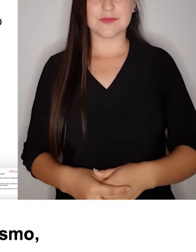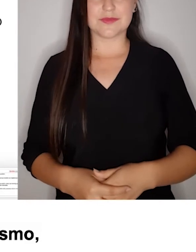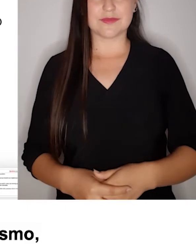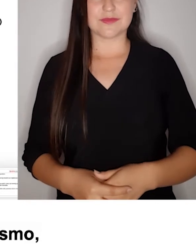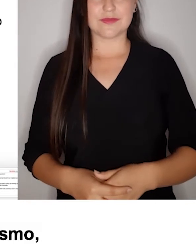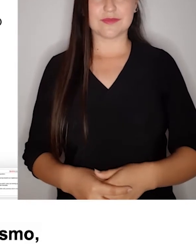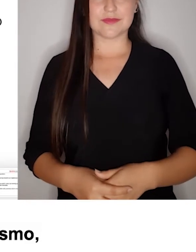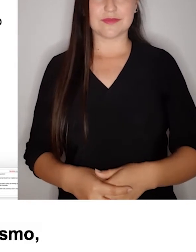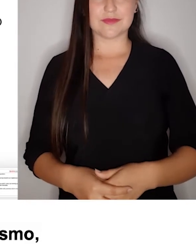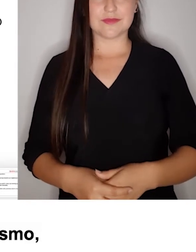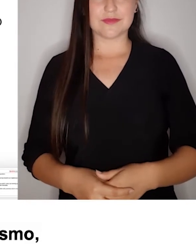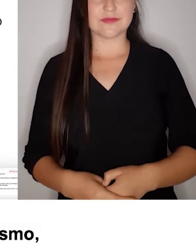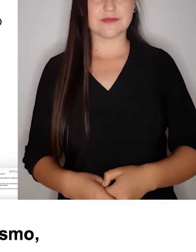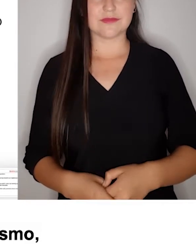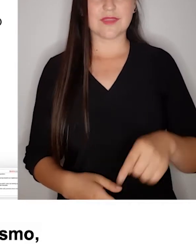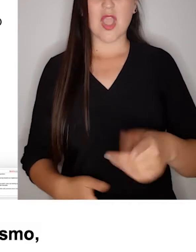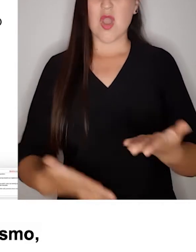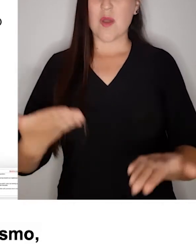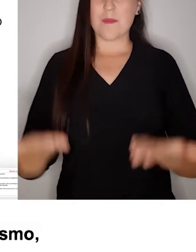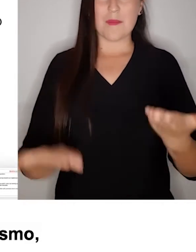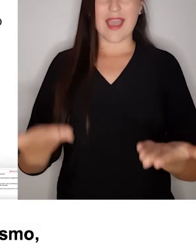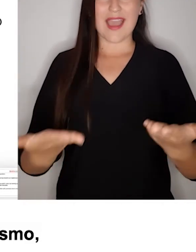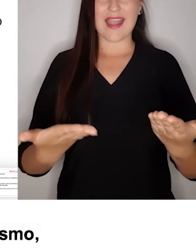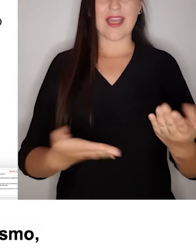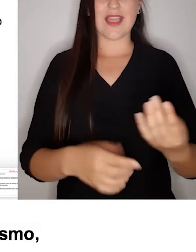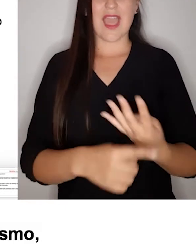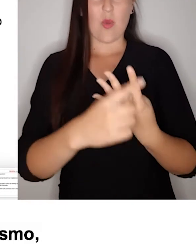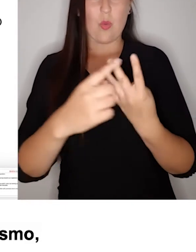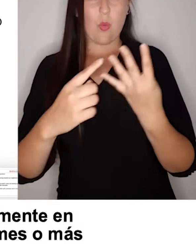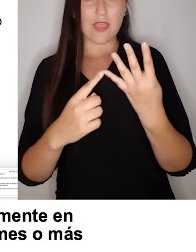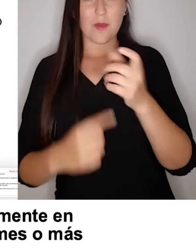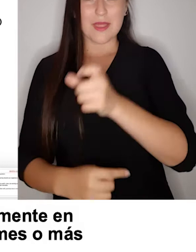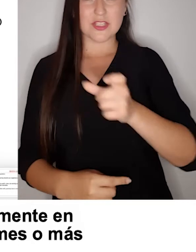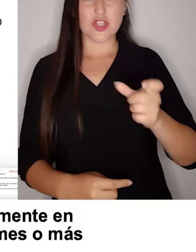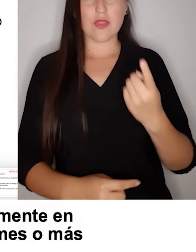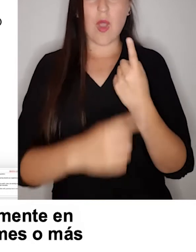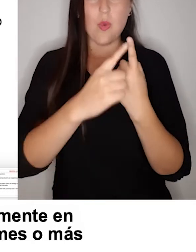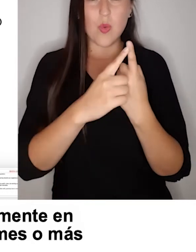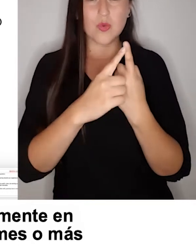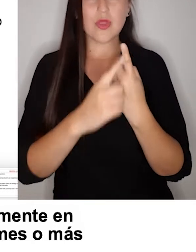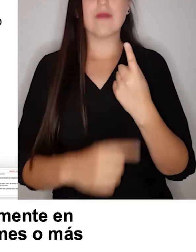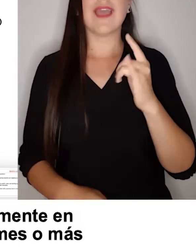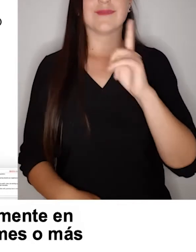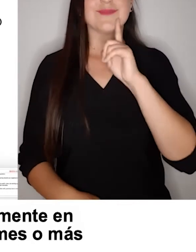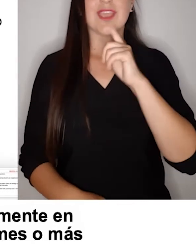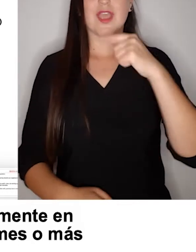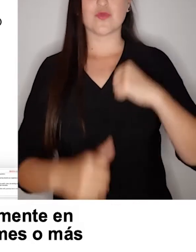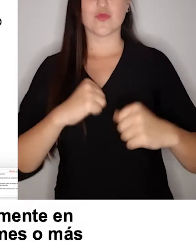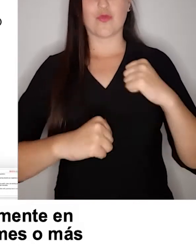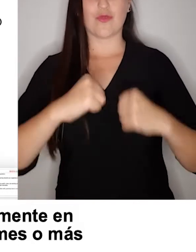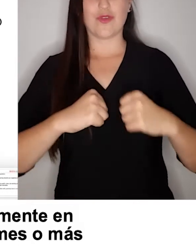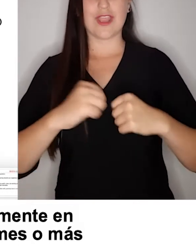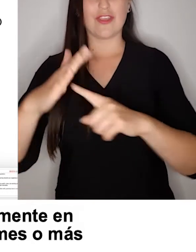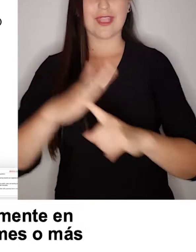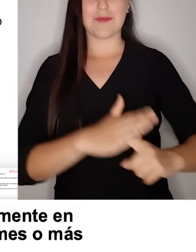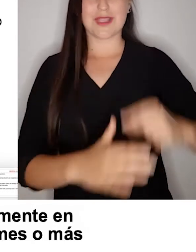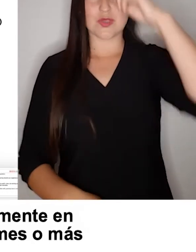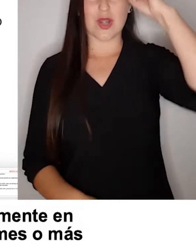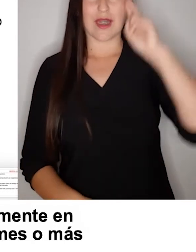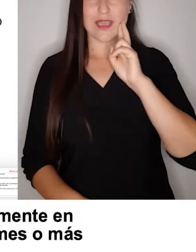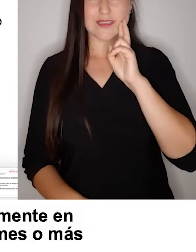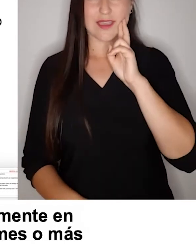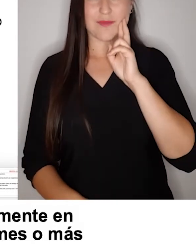1 out of 4 regularly experienced racism, discrimination, or unfair treatment in school. And